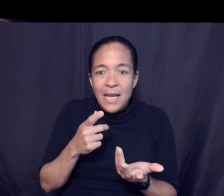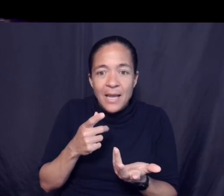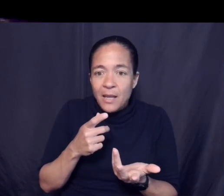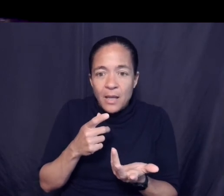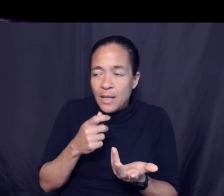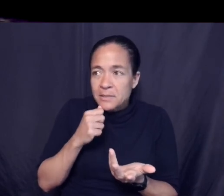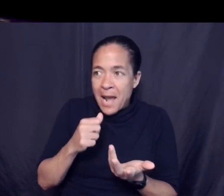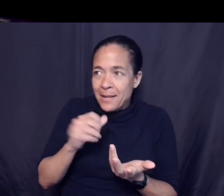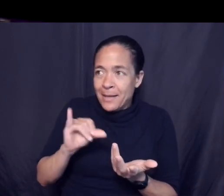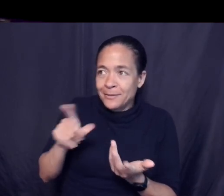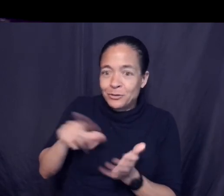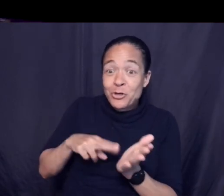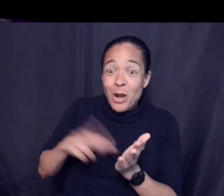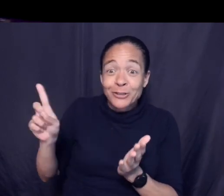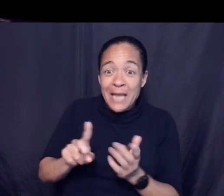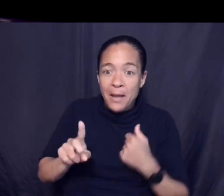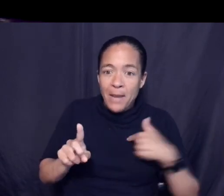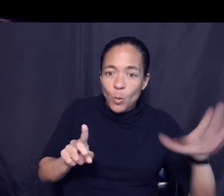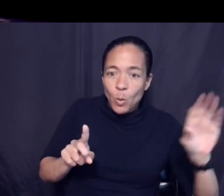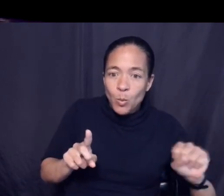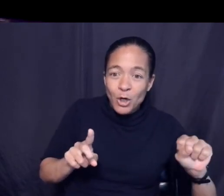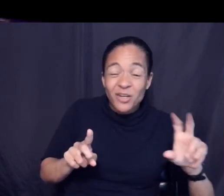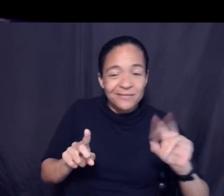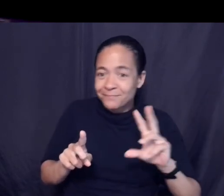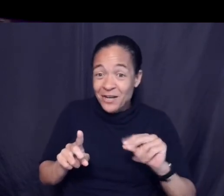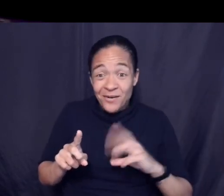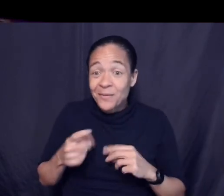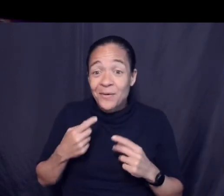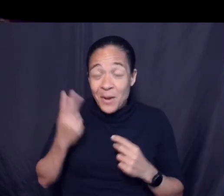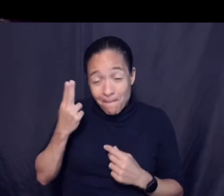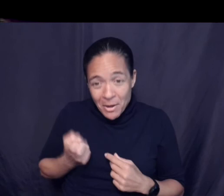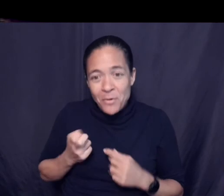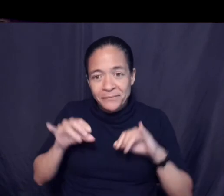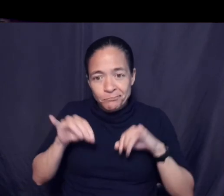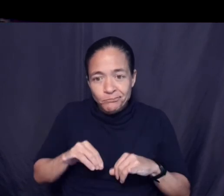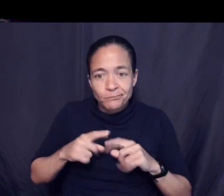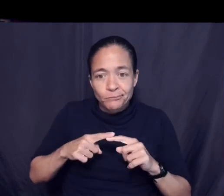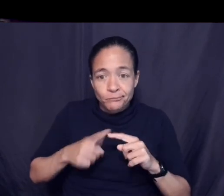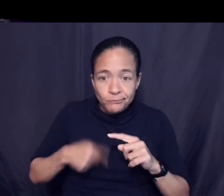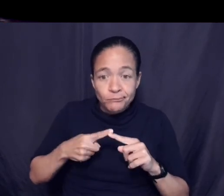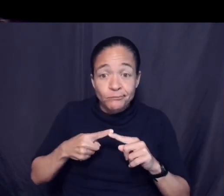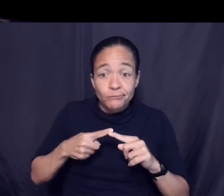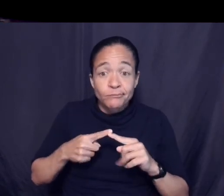a nurse and then you can go off to work. No, it was around the clock.